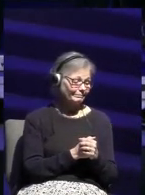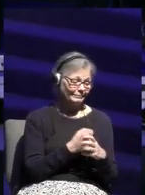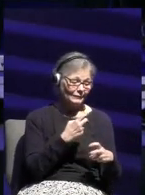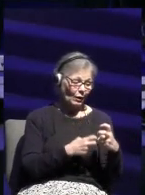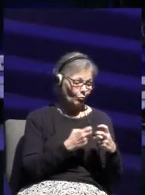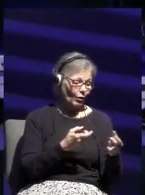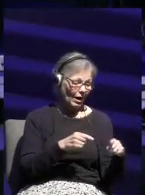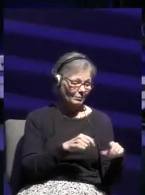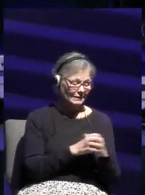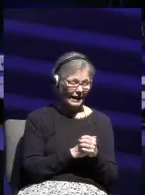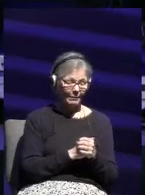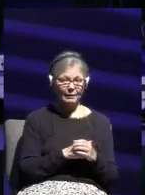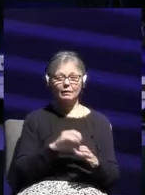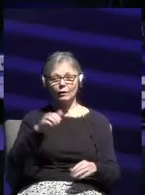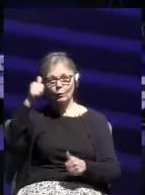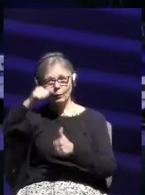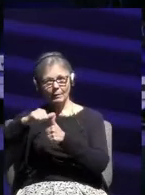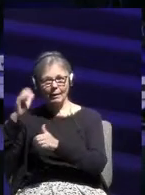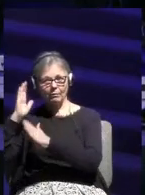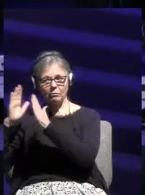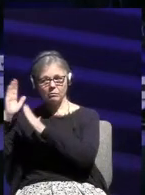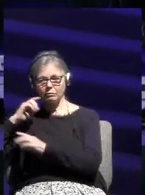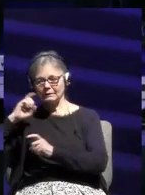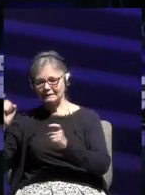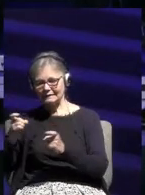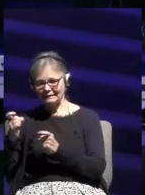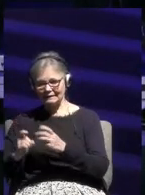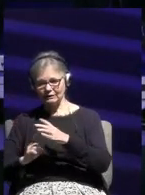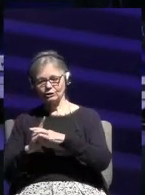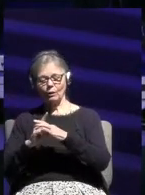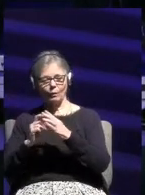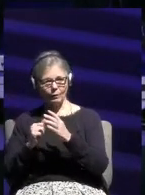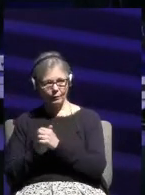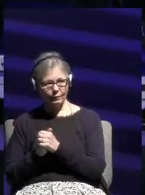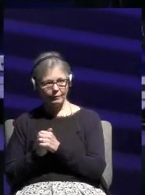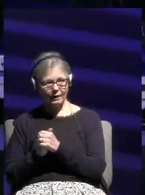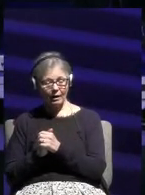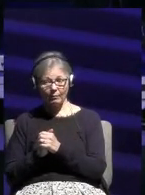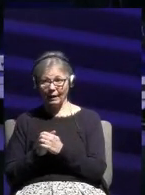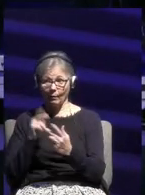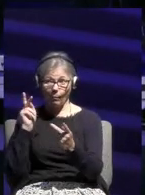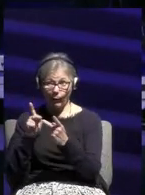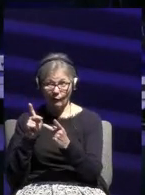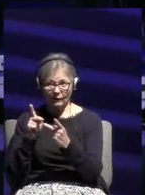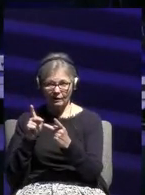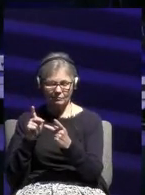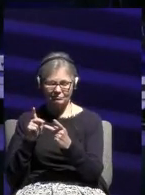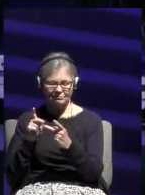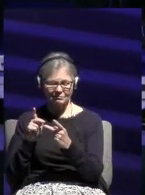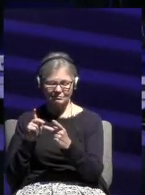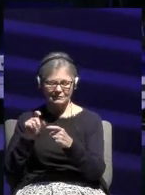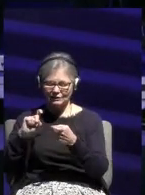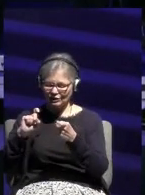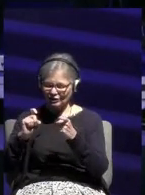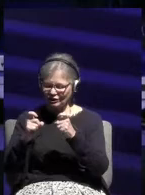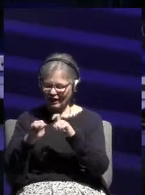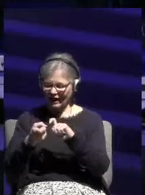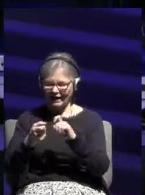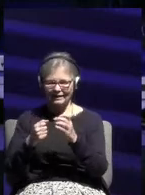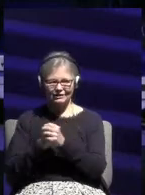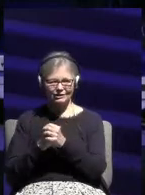is when sin entered into the world, it broke that connection of perfection. It broke